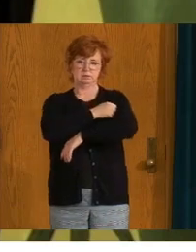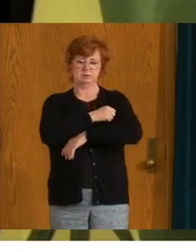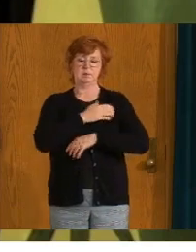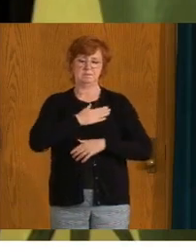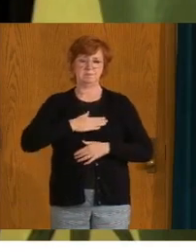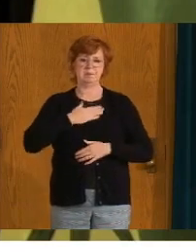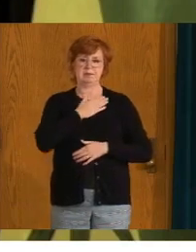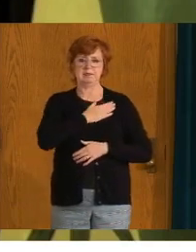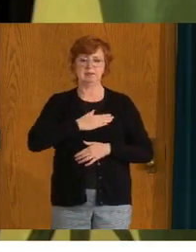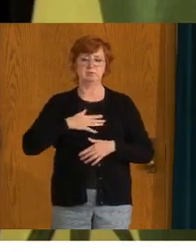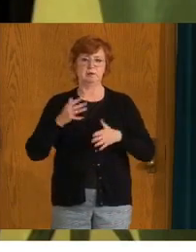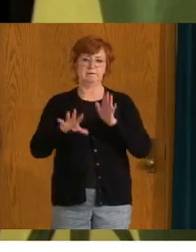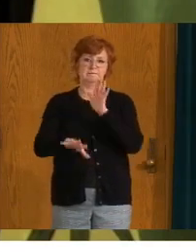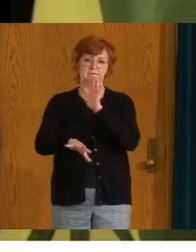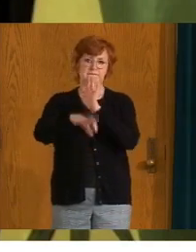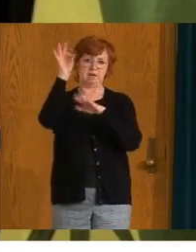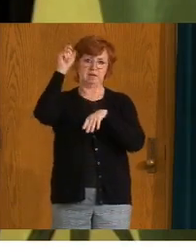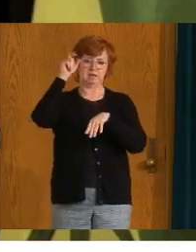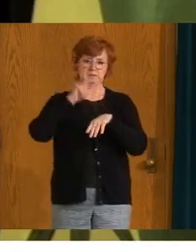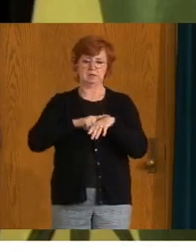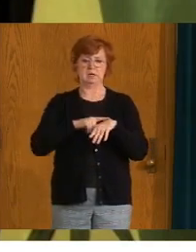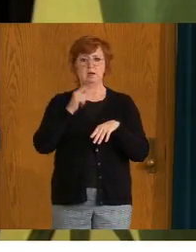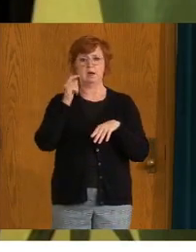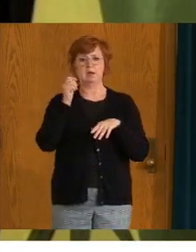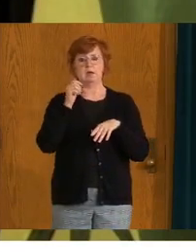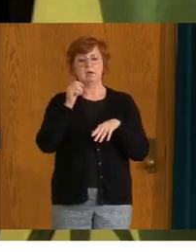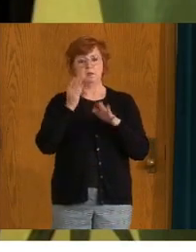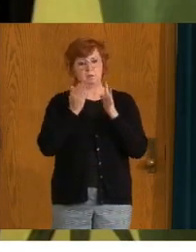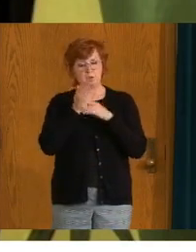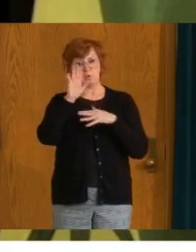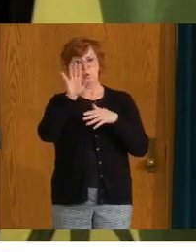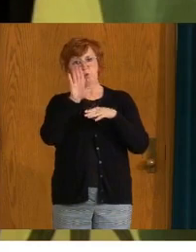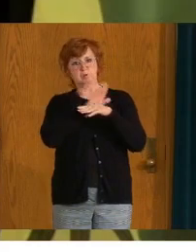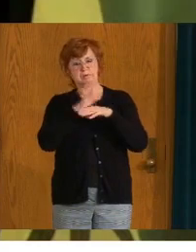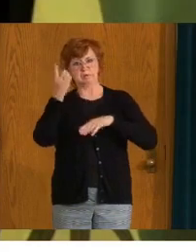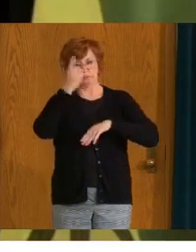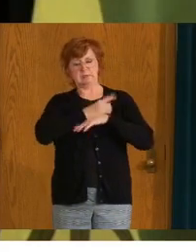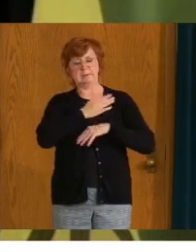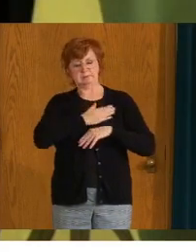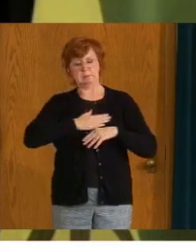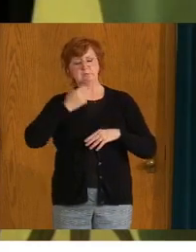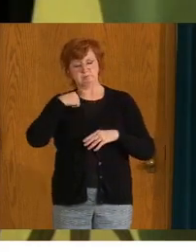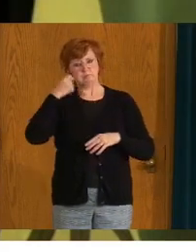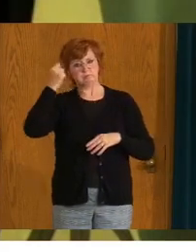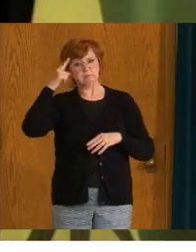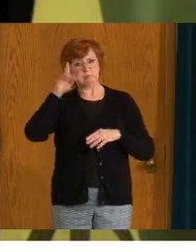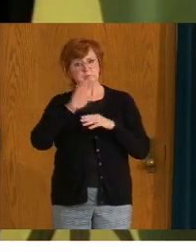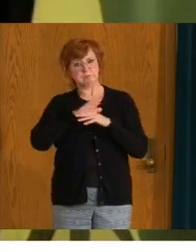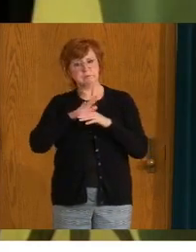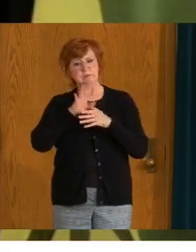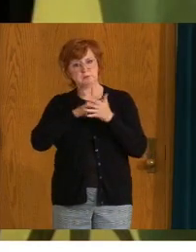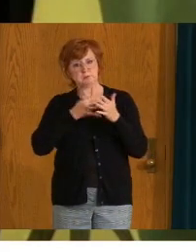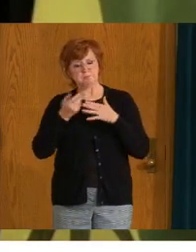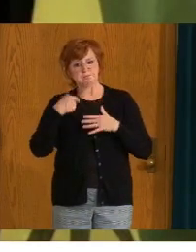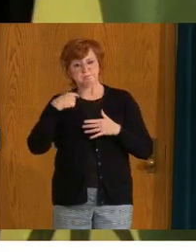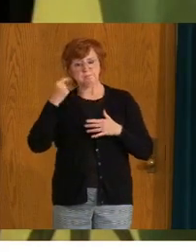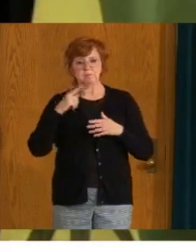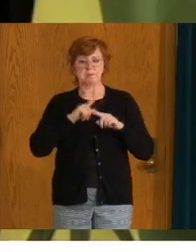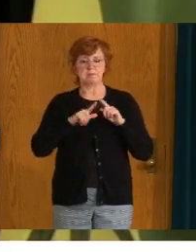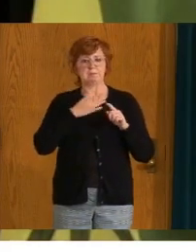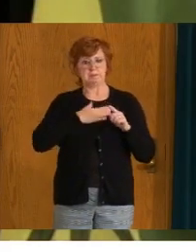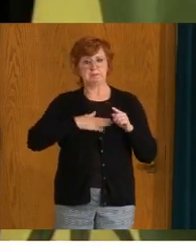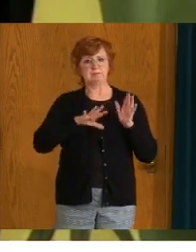understand they're very busy, but making time to go out and start that sequence, get your first shot this week, get your second shot